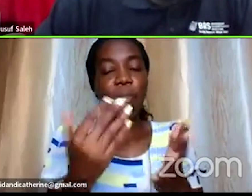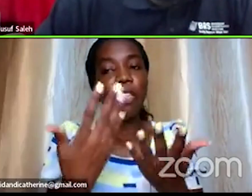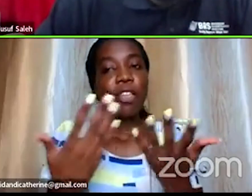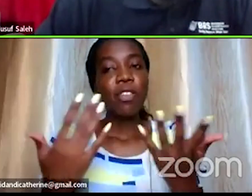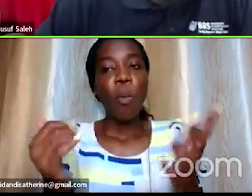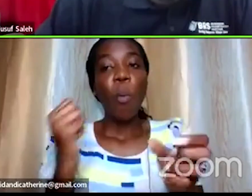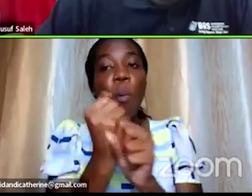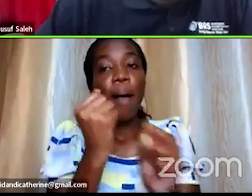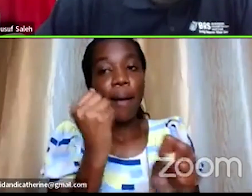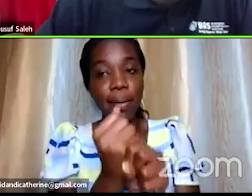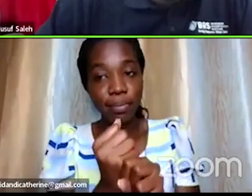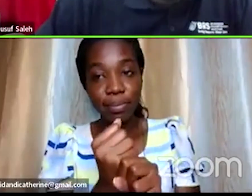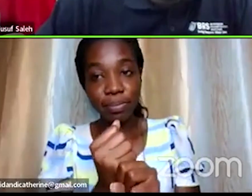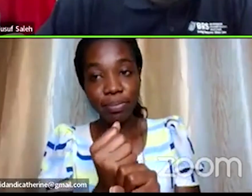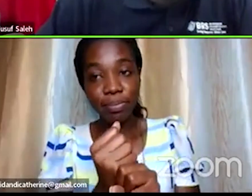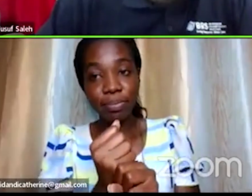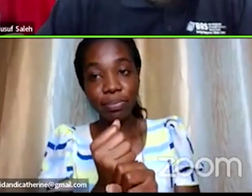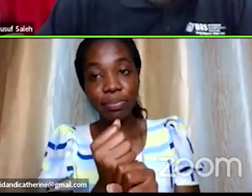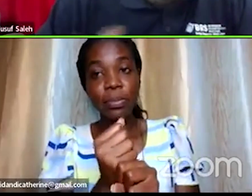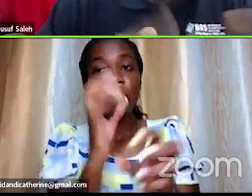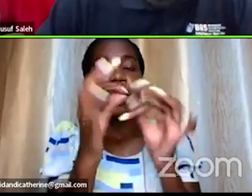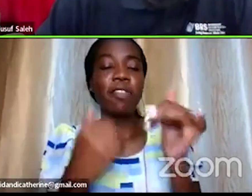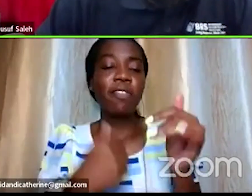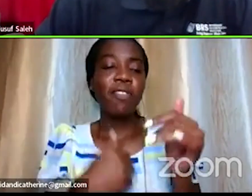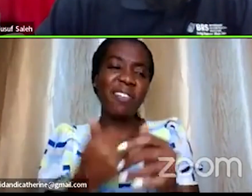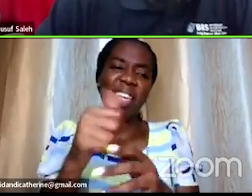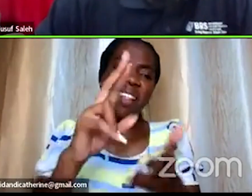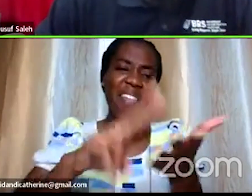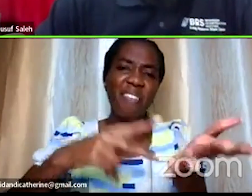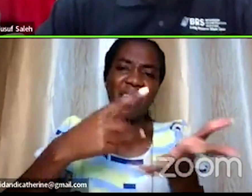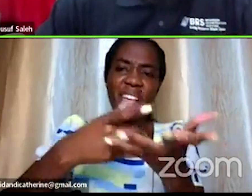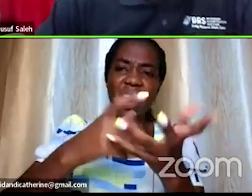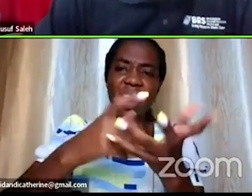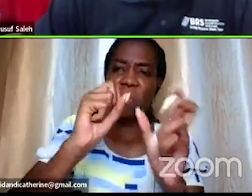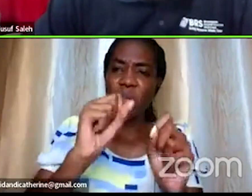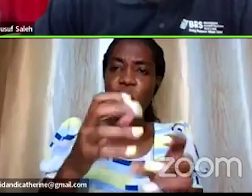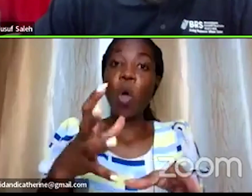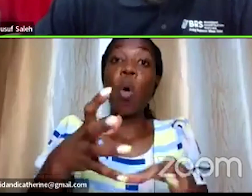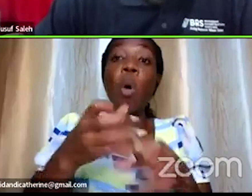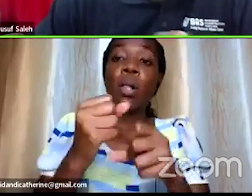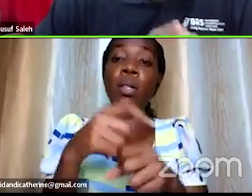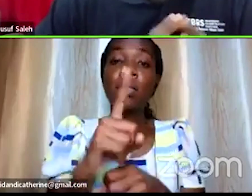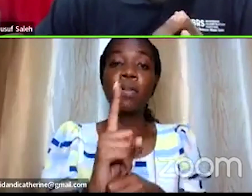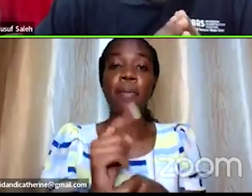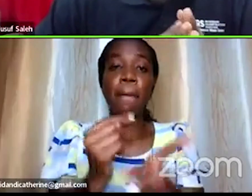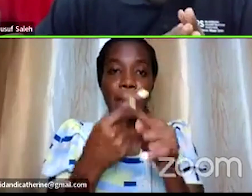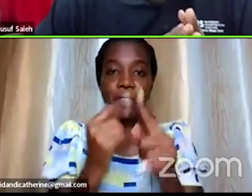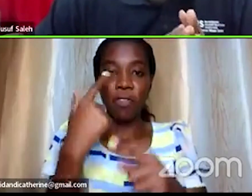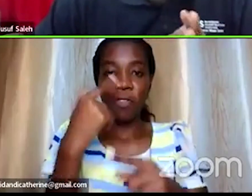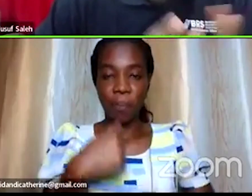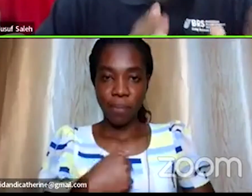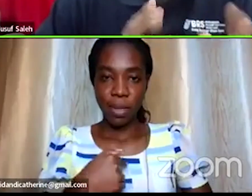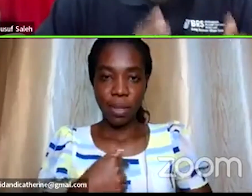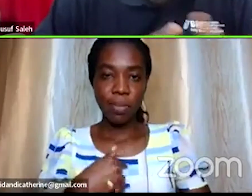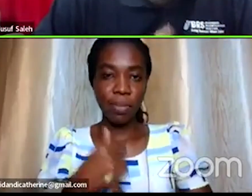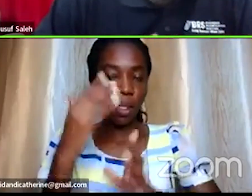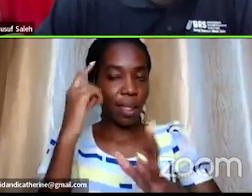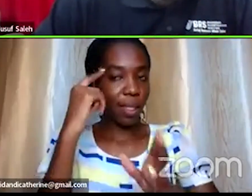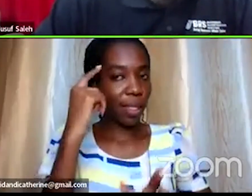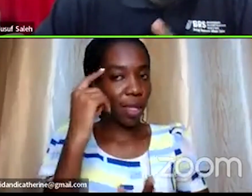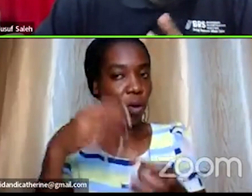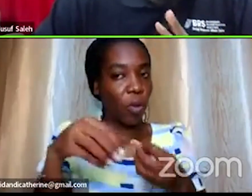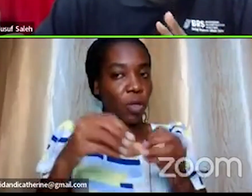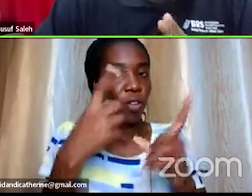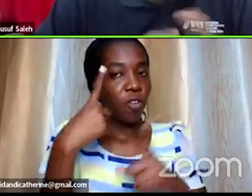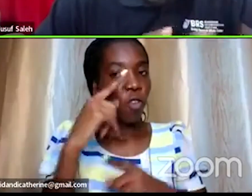of any shortfall, you can hold for. So for me, I think it's an opportunity